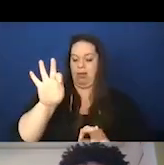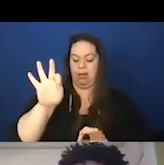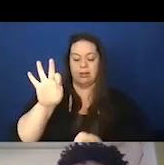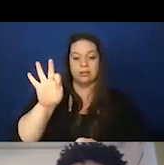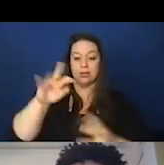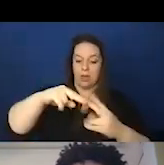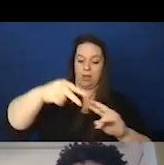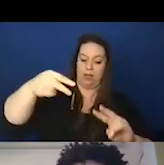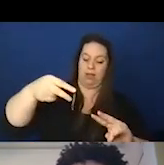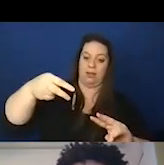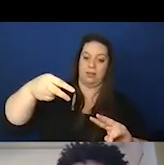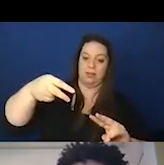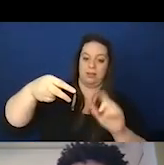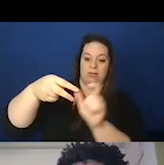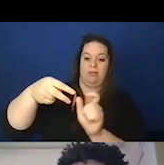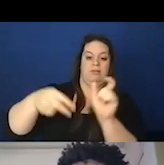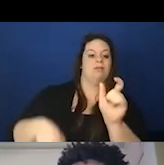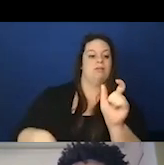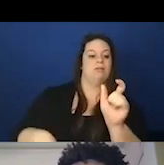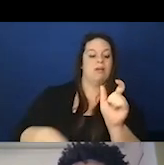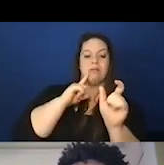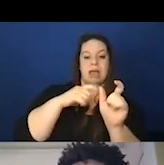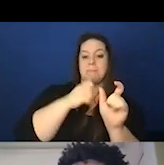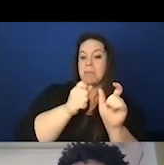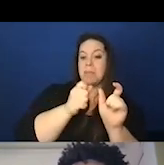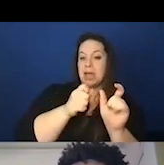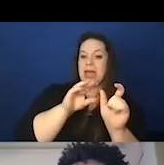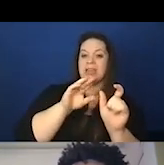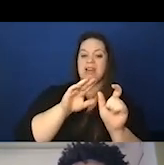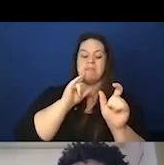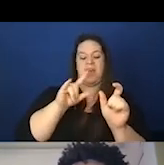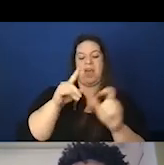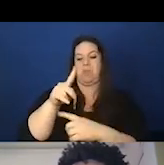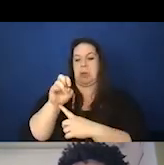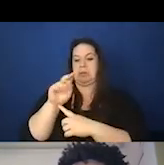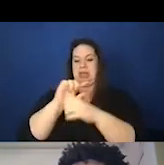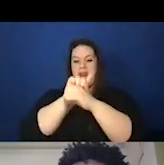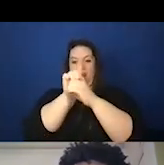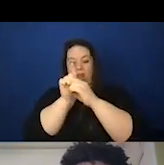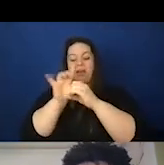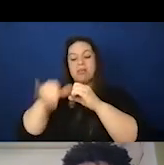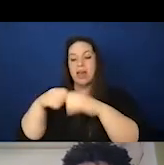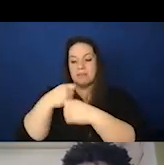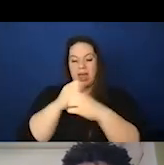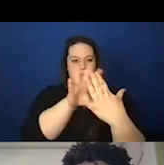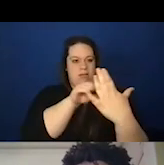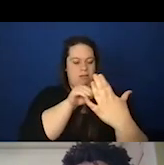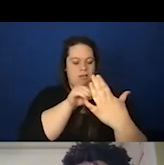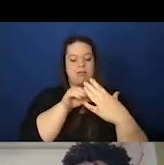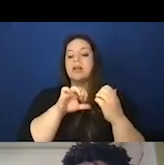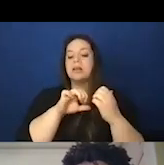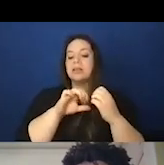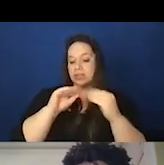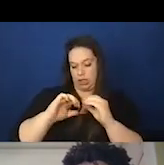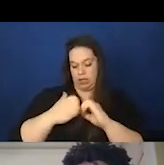actual piece that can make something like a spike protein of the virus that we're dealing with. And we're teaching the body to